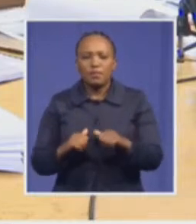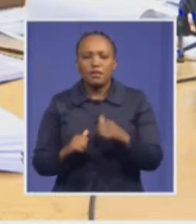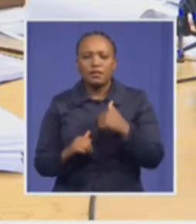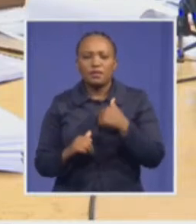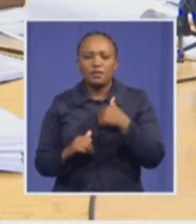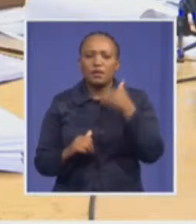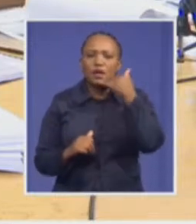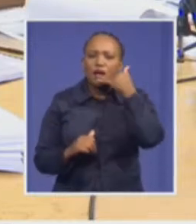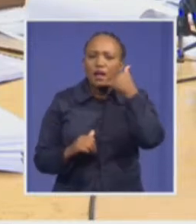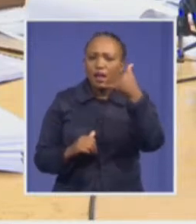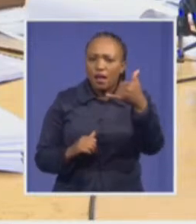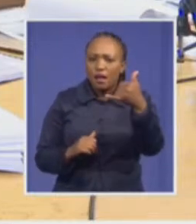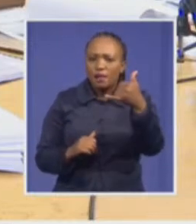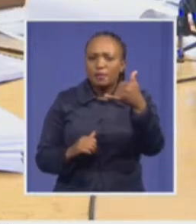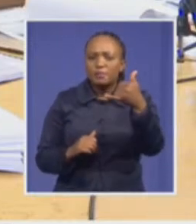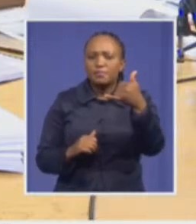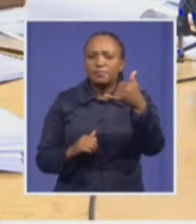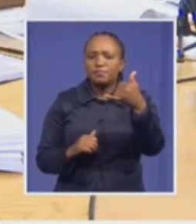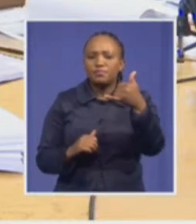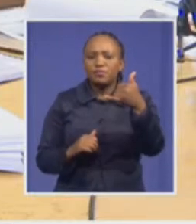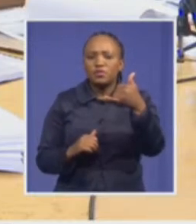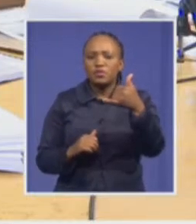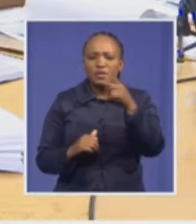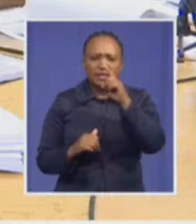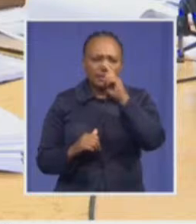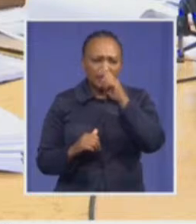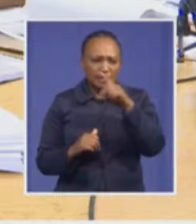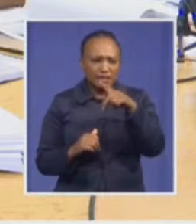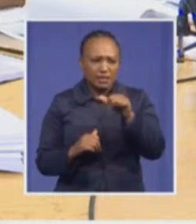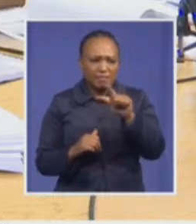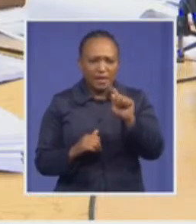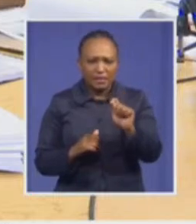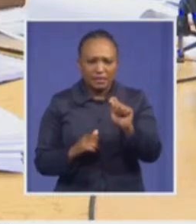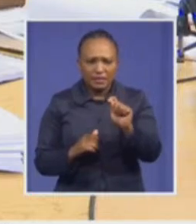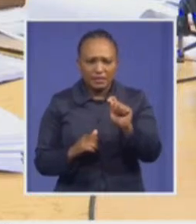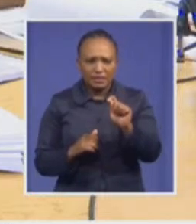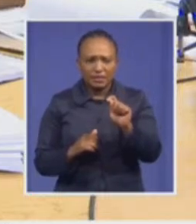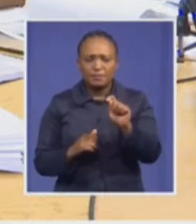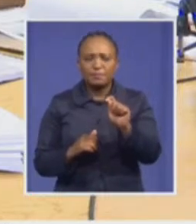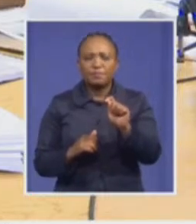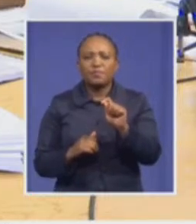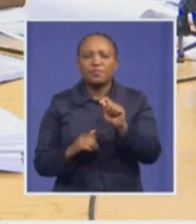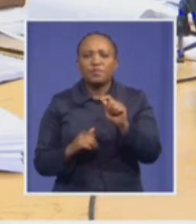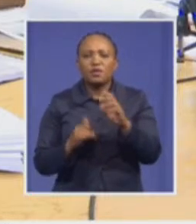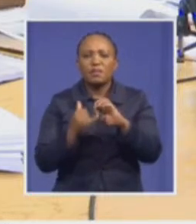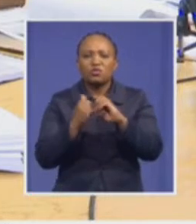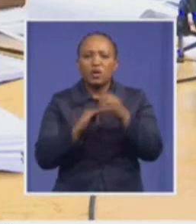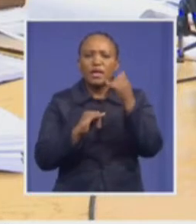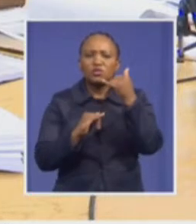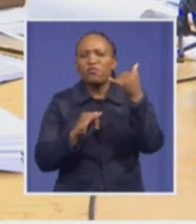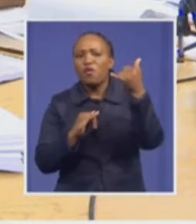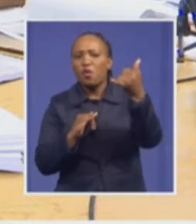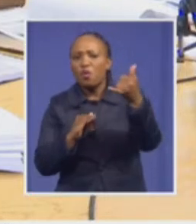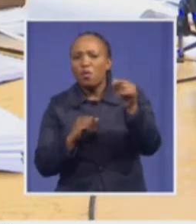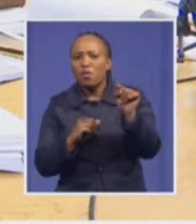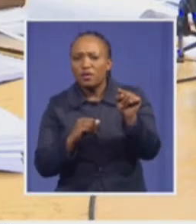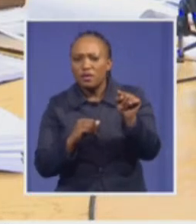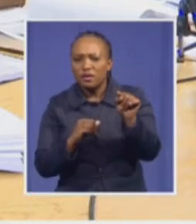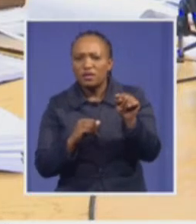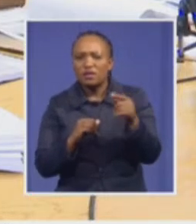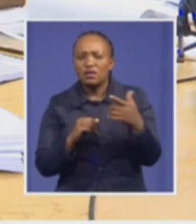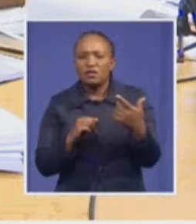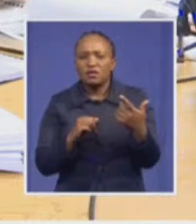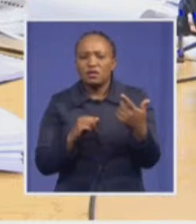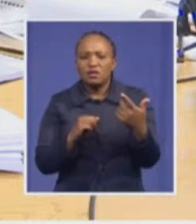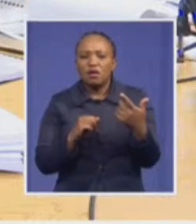suspect. I then call Berlin, who also does not pick up his phone. The reason